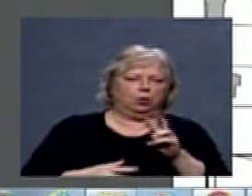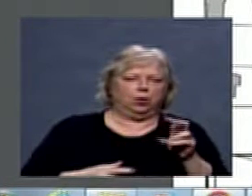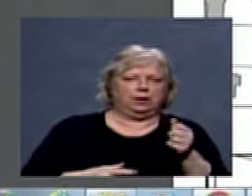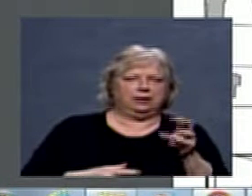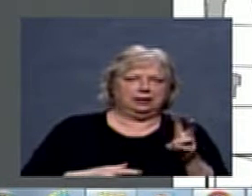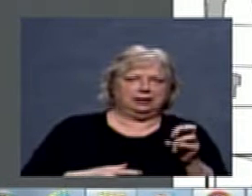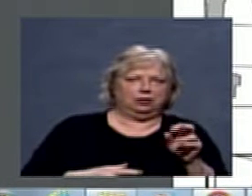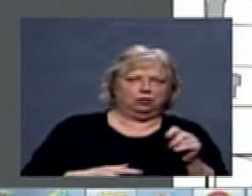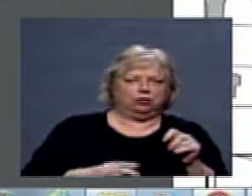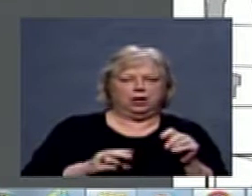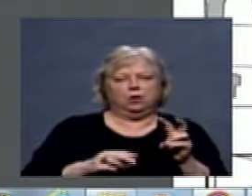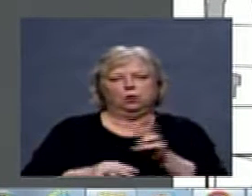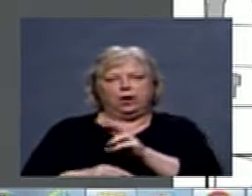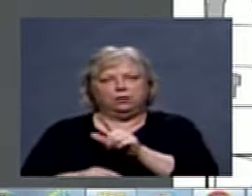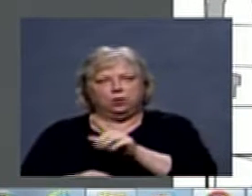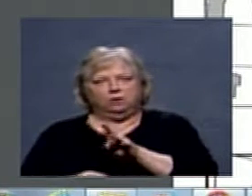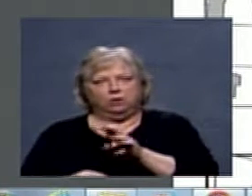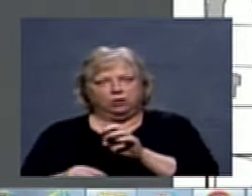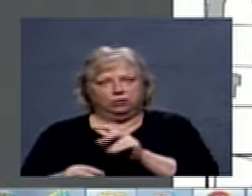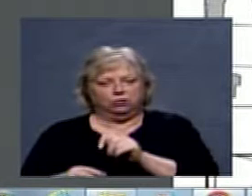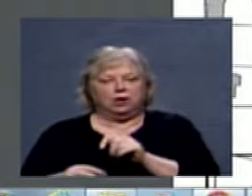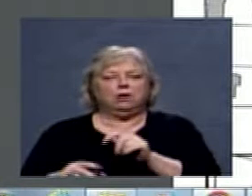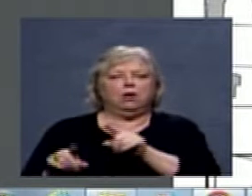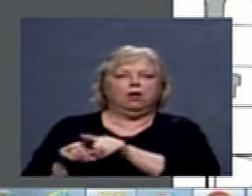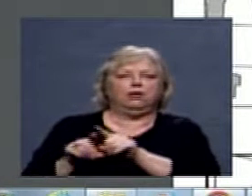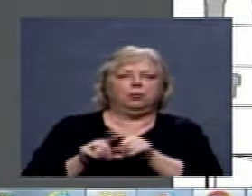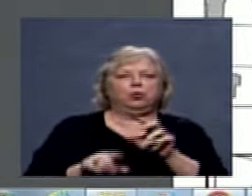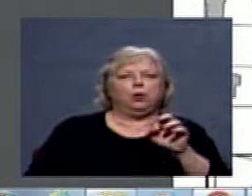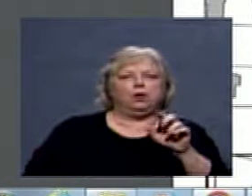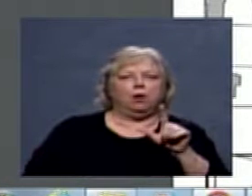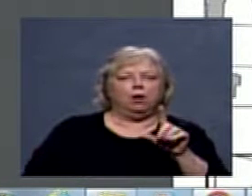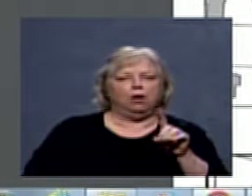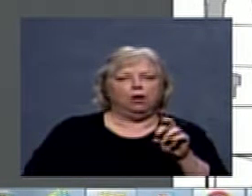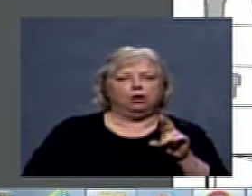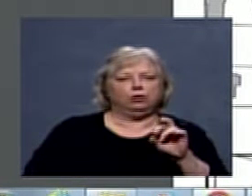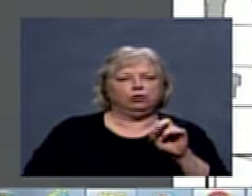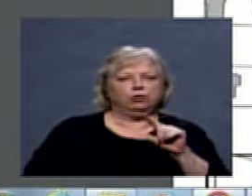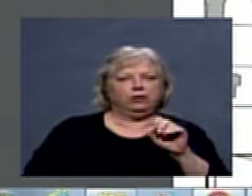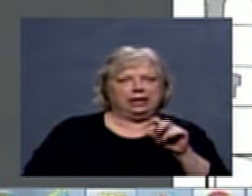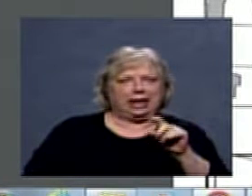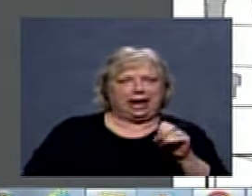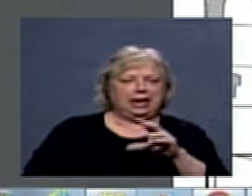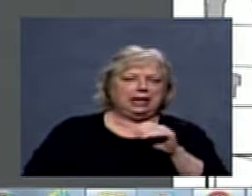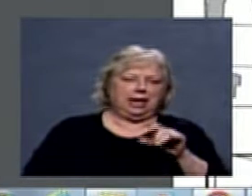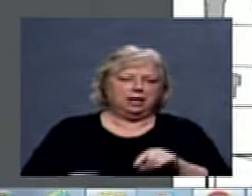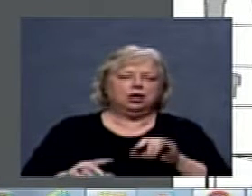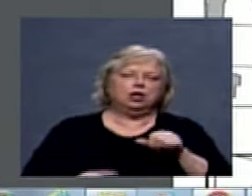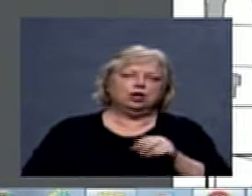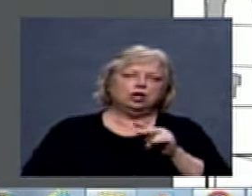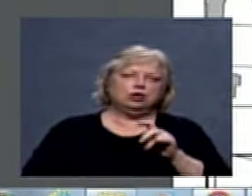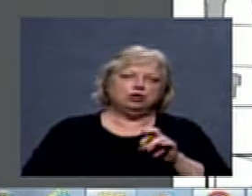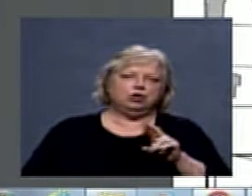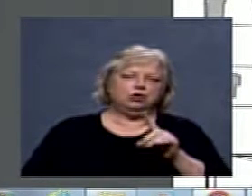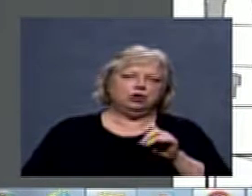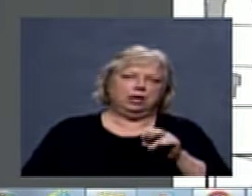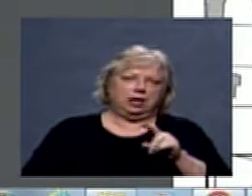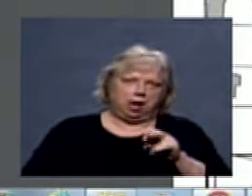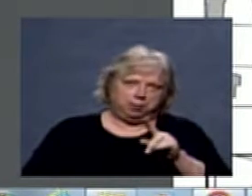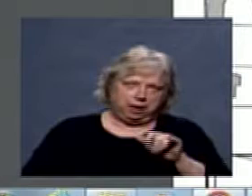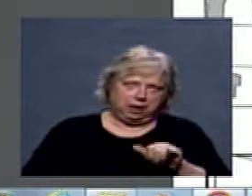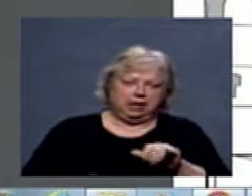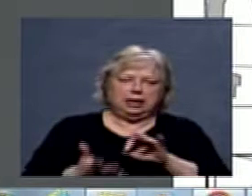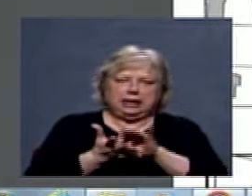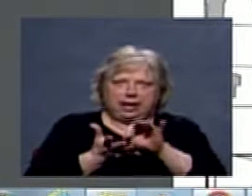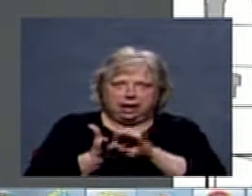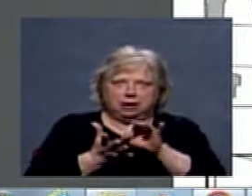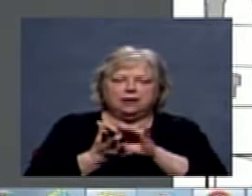16th Street and West 24th Street, also between Aldersgate Road and Junior Deputy Road. The survey counted the total number of residential lots